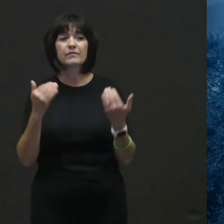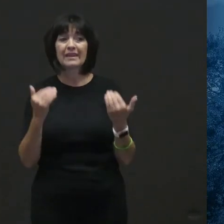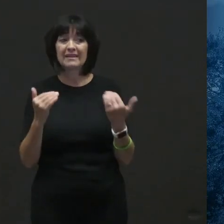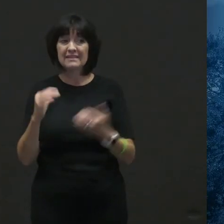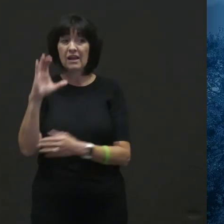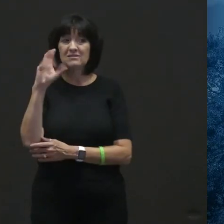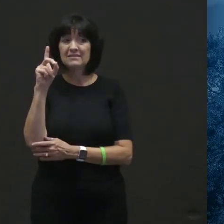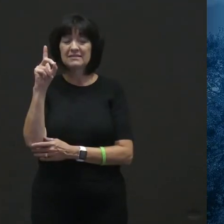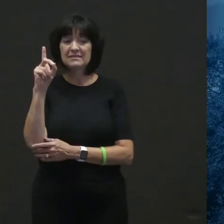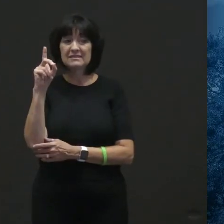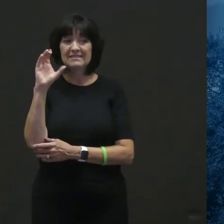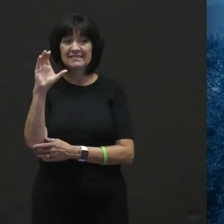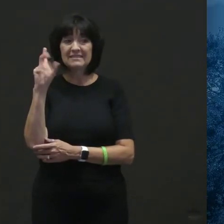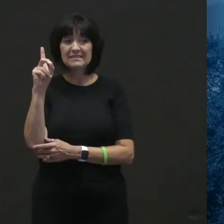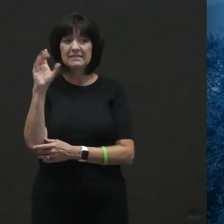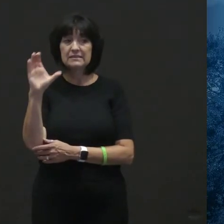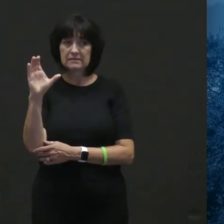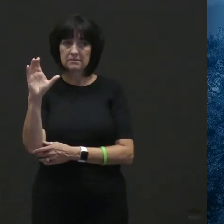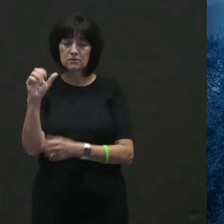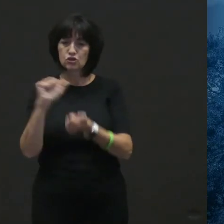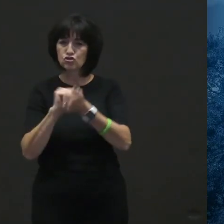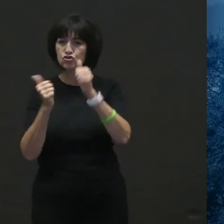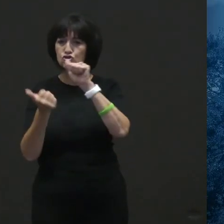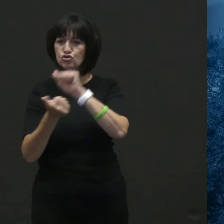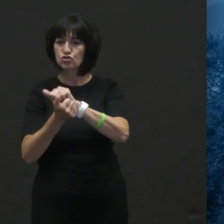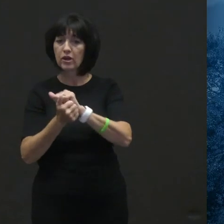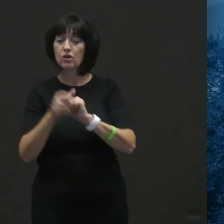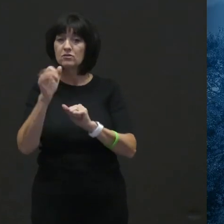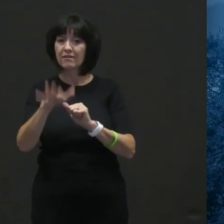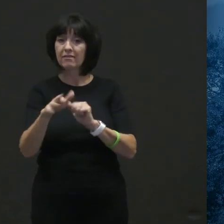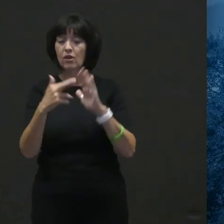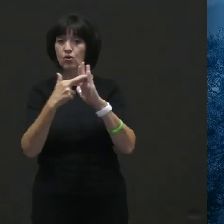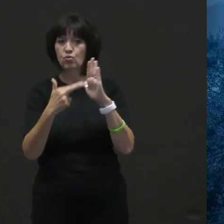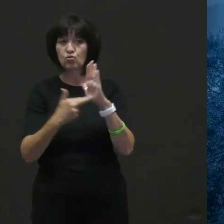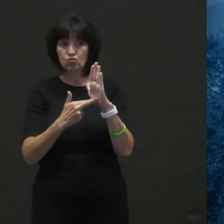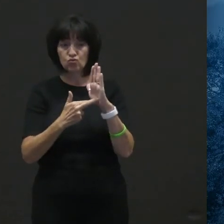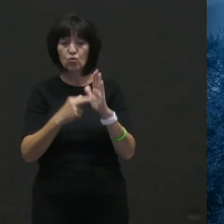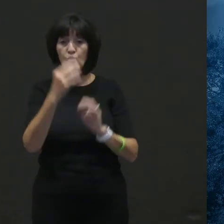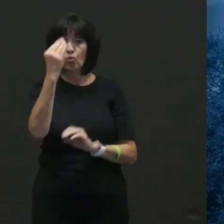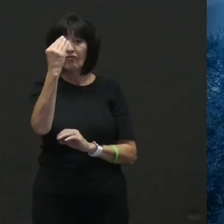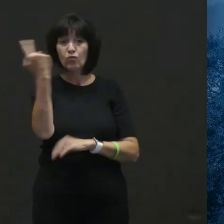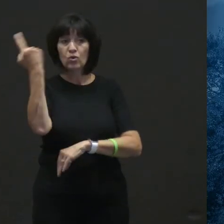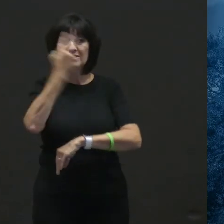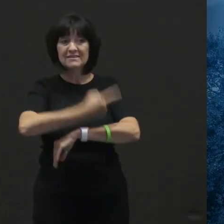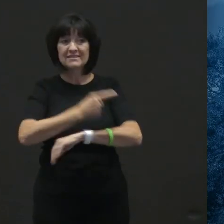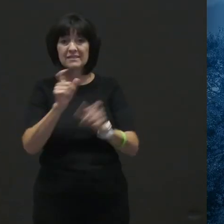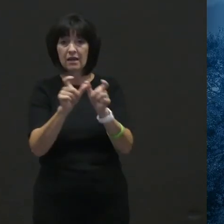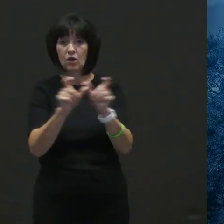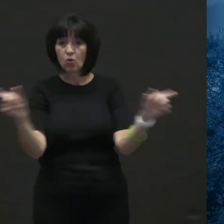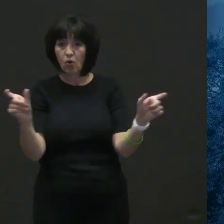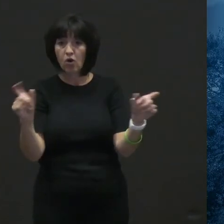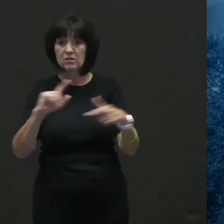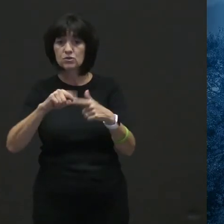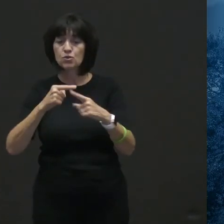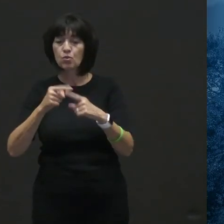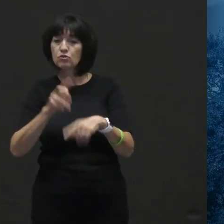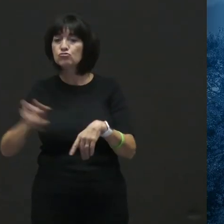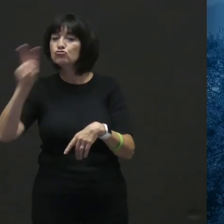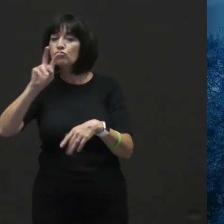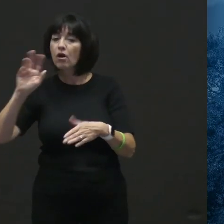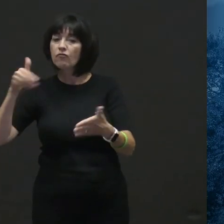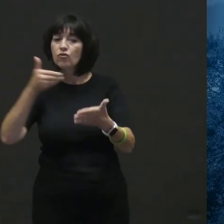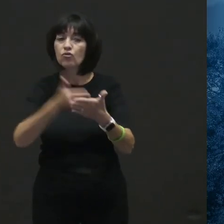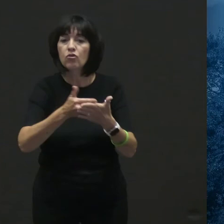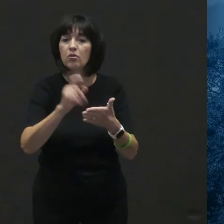travel quarantines and no longer recommends it. Have you had any communication with governors in New Jersey and New York about Delaware's on and